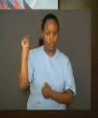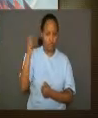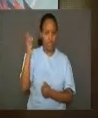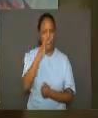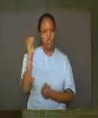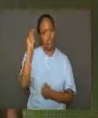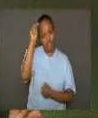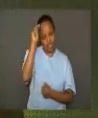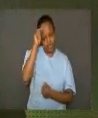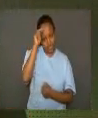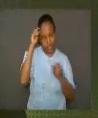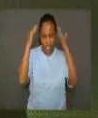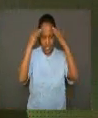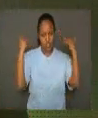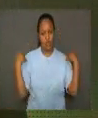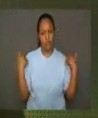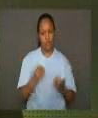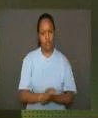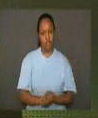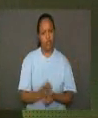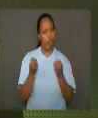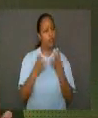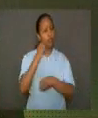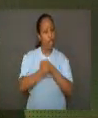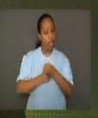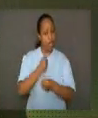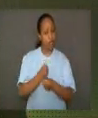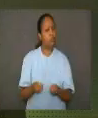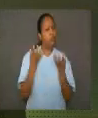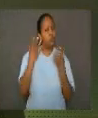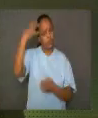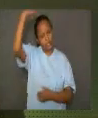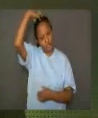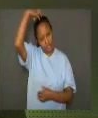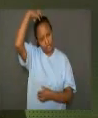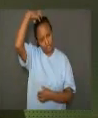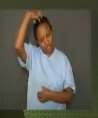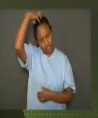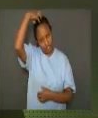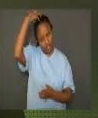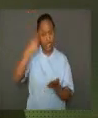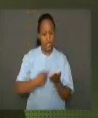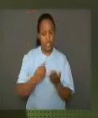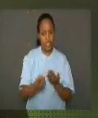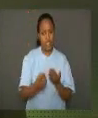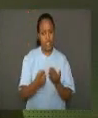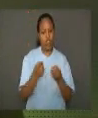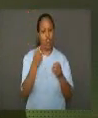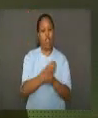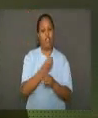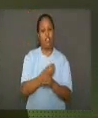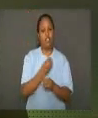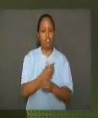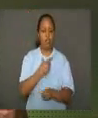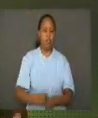Egypt. Over the years, numerous governments have joined the organization,